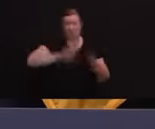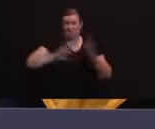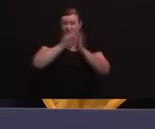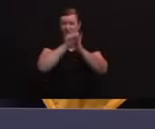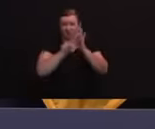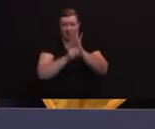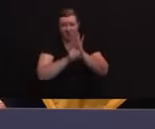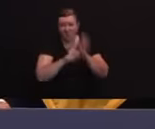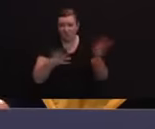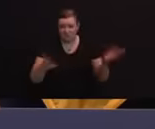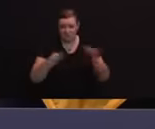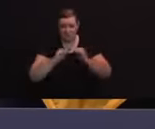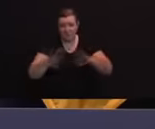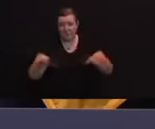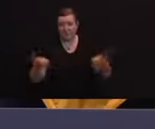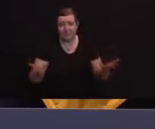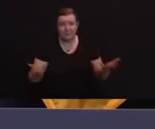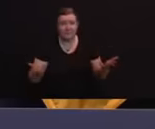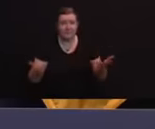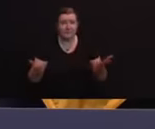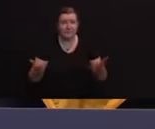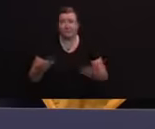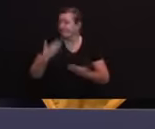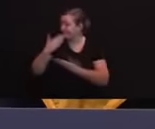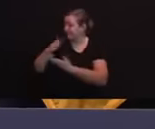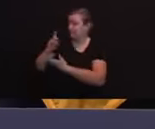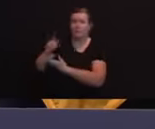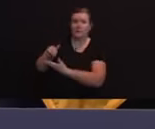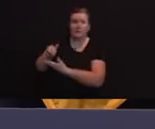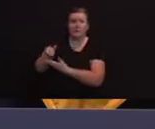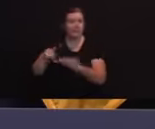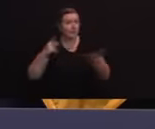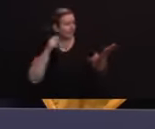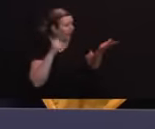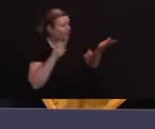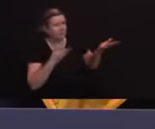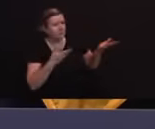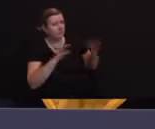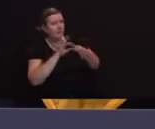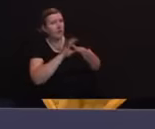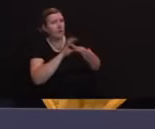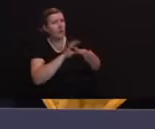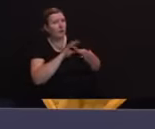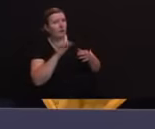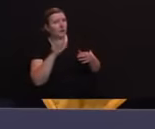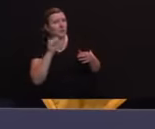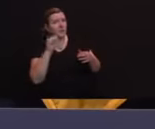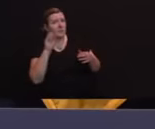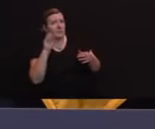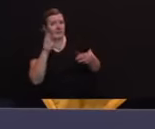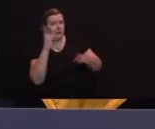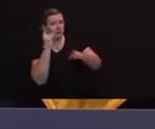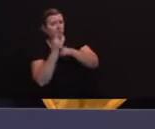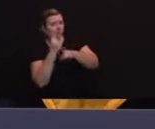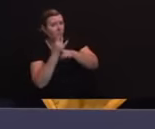always. Pat, any more color on the ABC piece or compliance